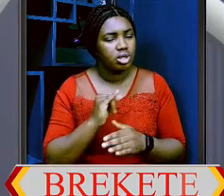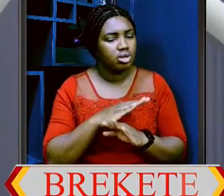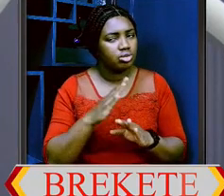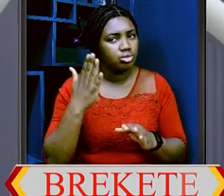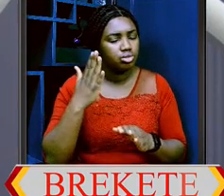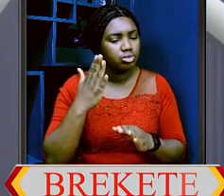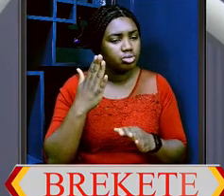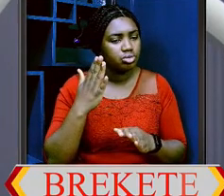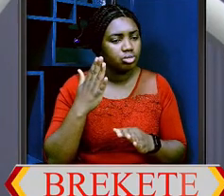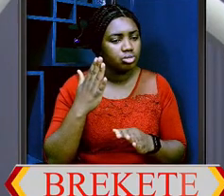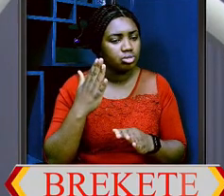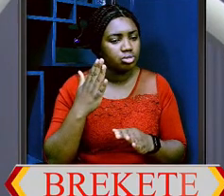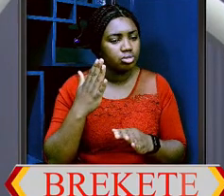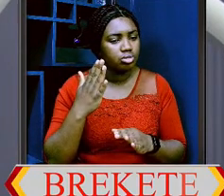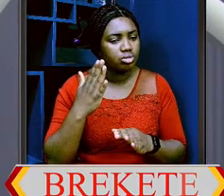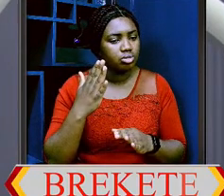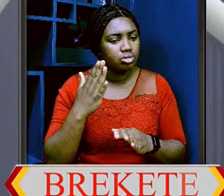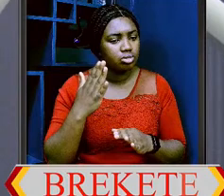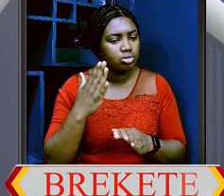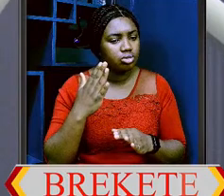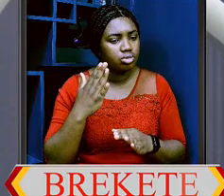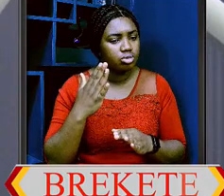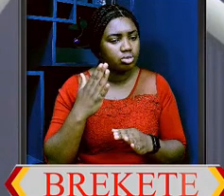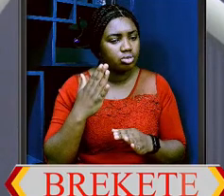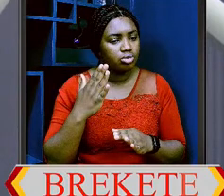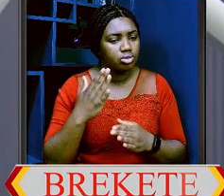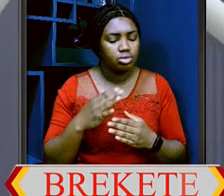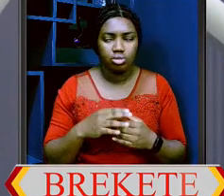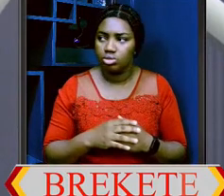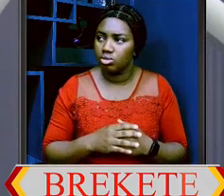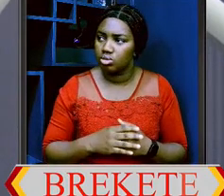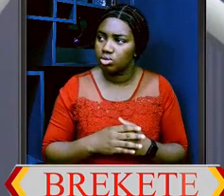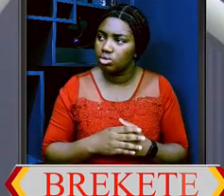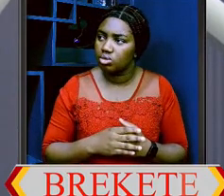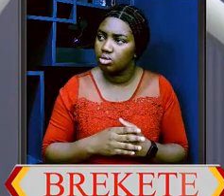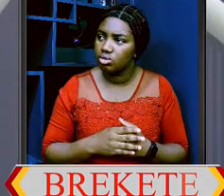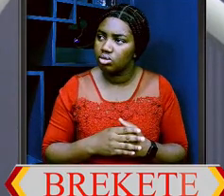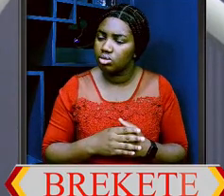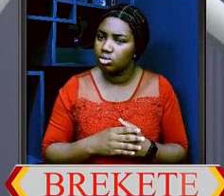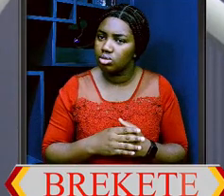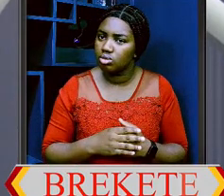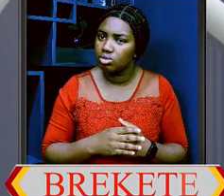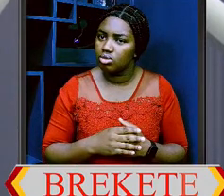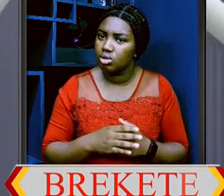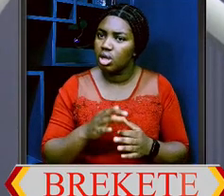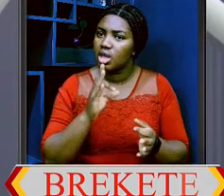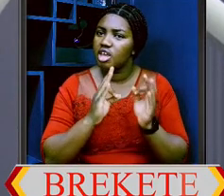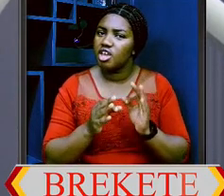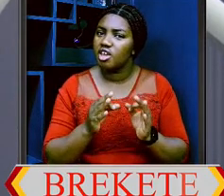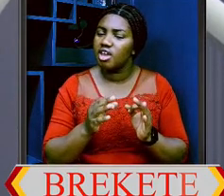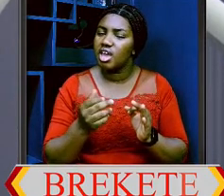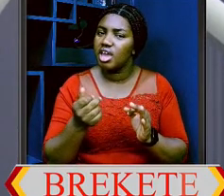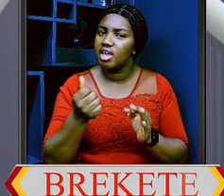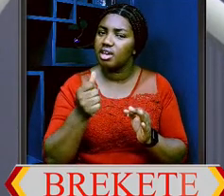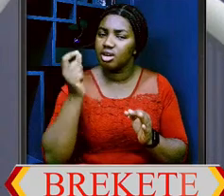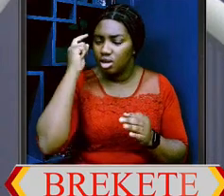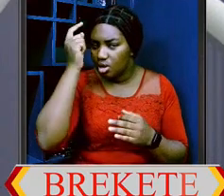I don't know why because the principle of this of government was that if you